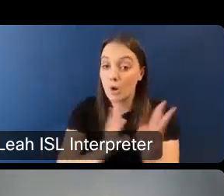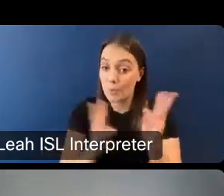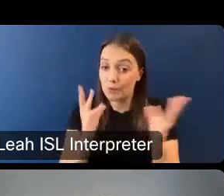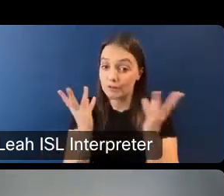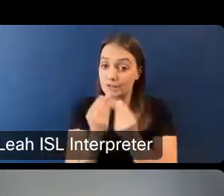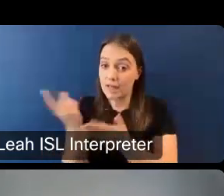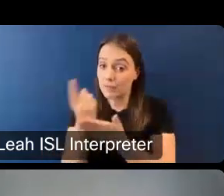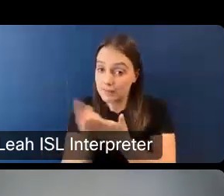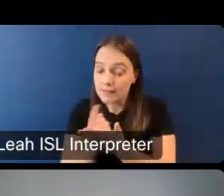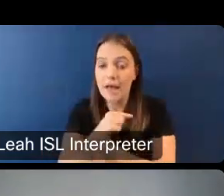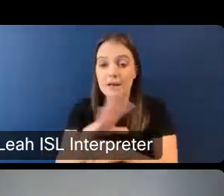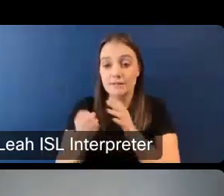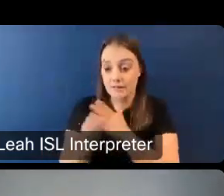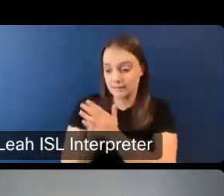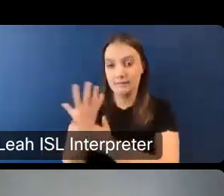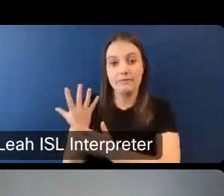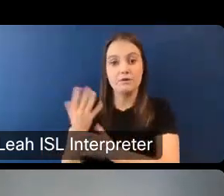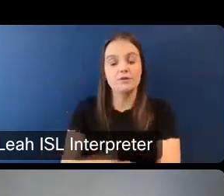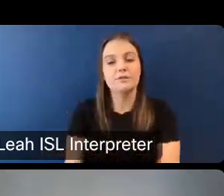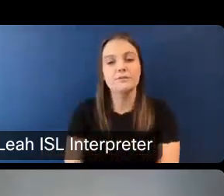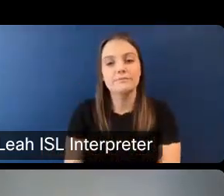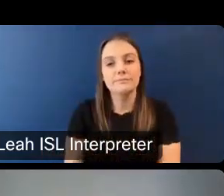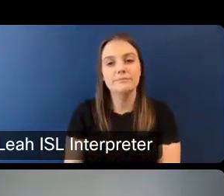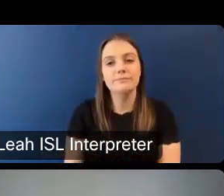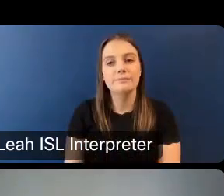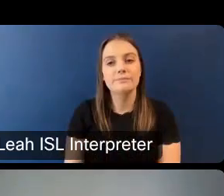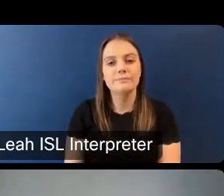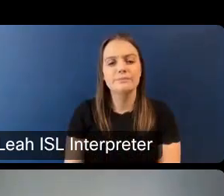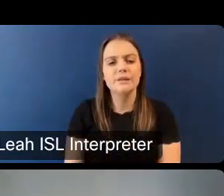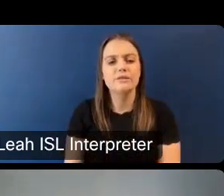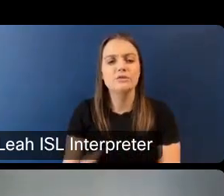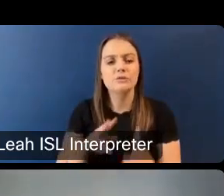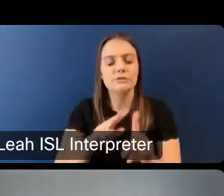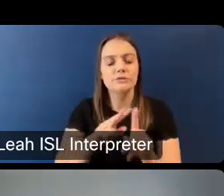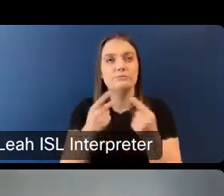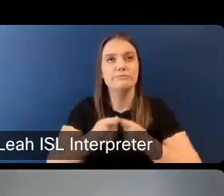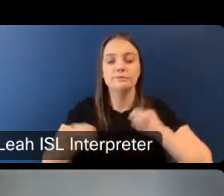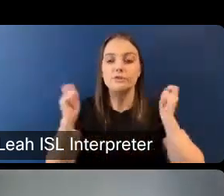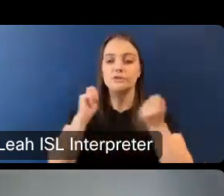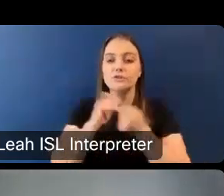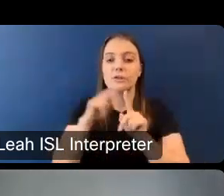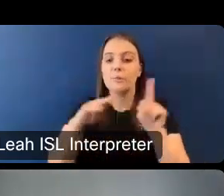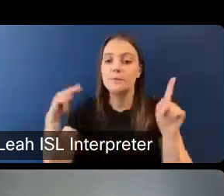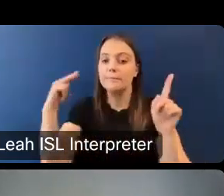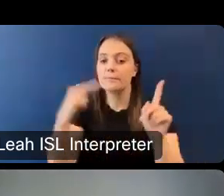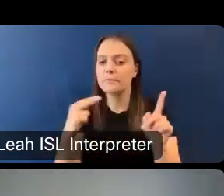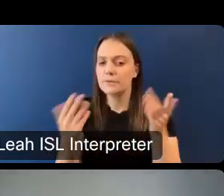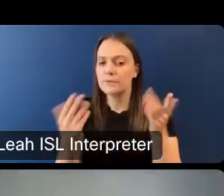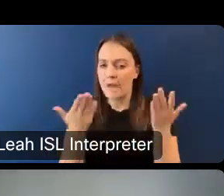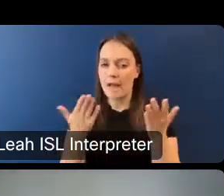and innovators to maybe get us to think a little bit differently, like how do we get that learning to the